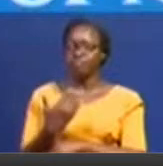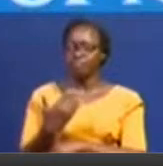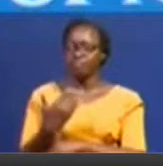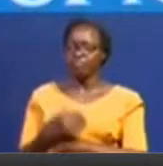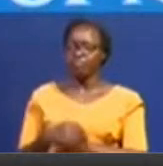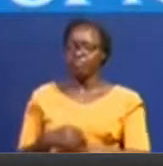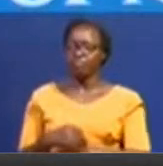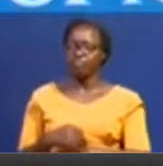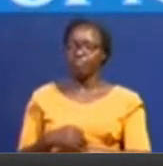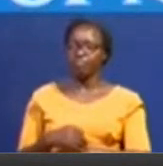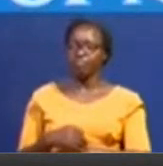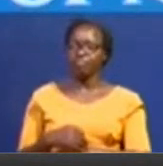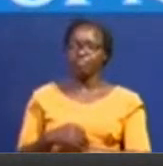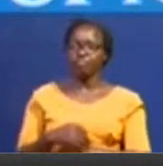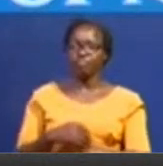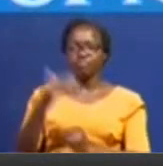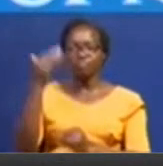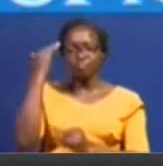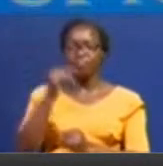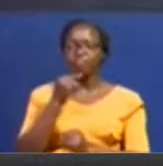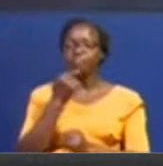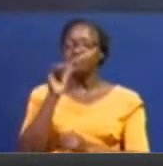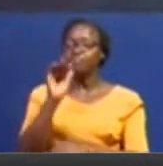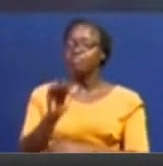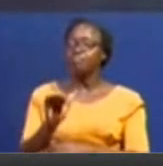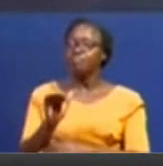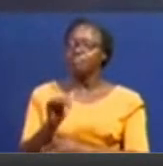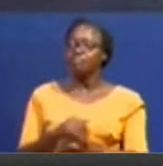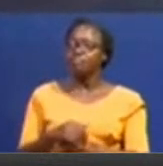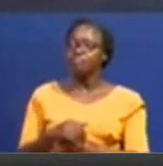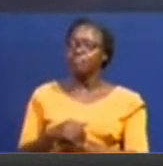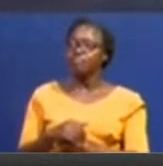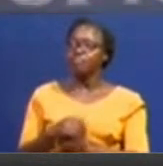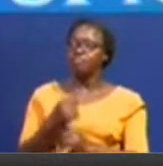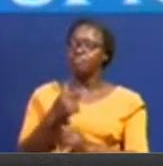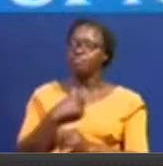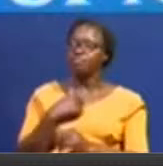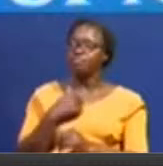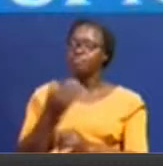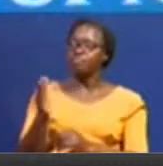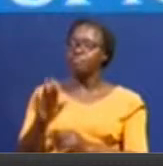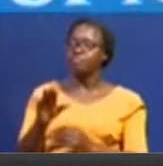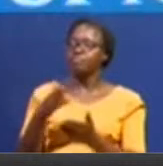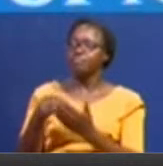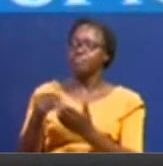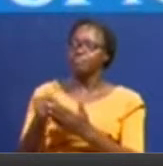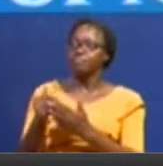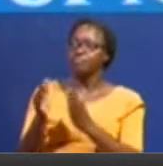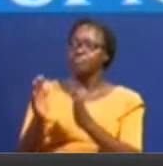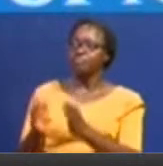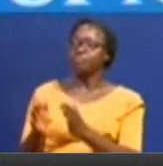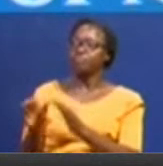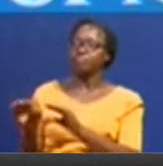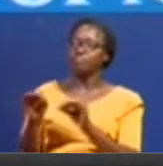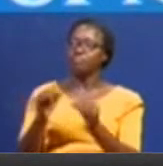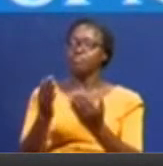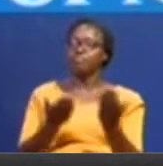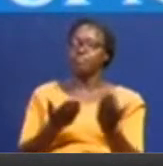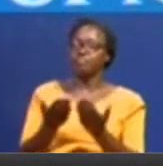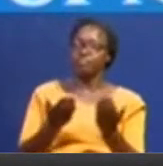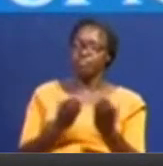guided. What did the court guide? The court guided that I was to refund the money that the person had put into the